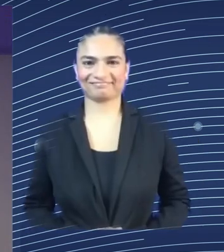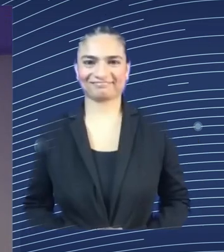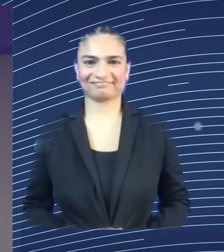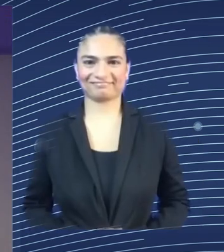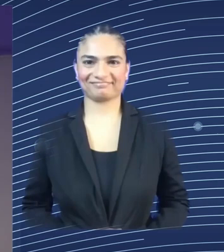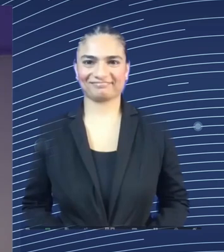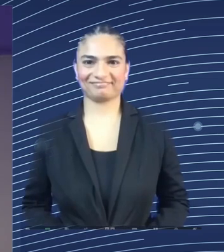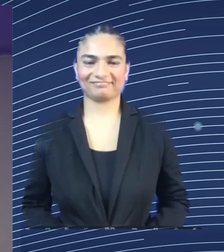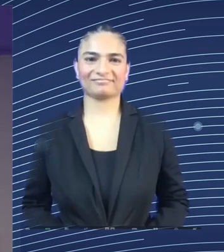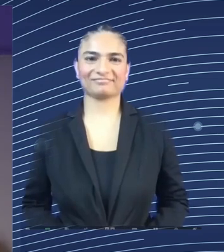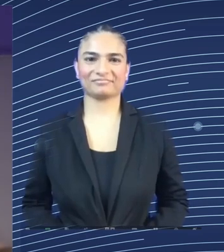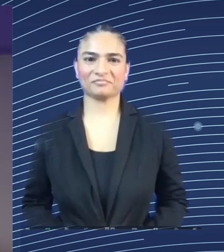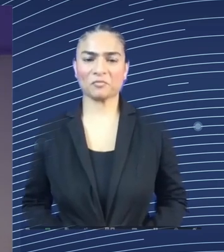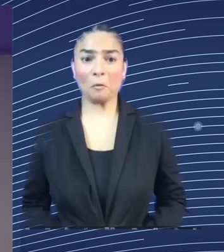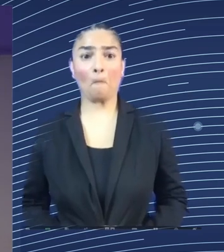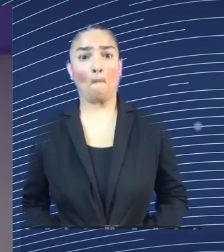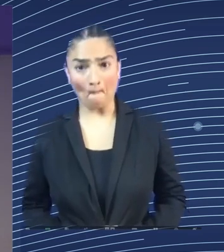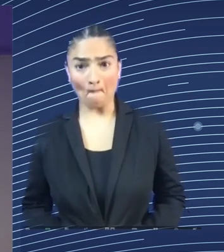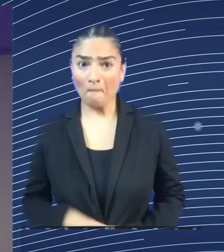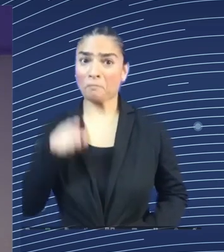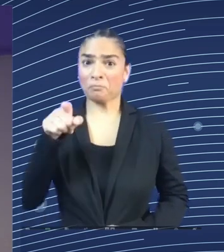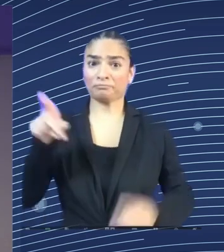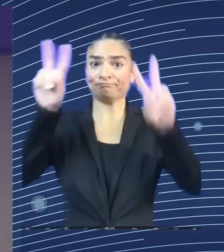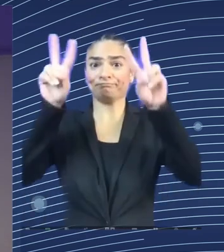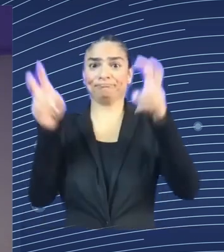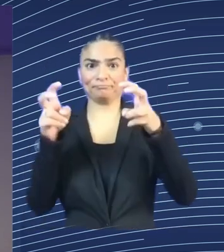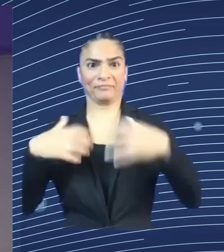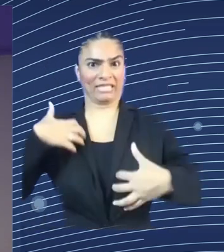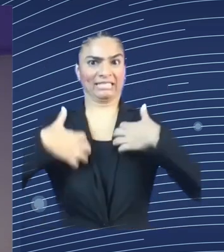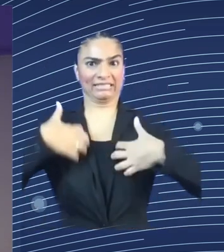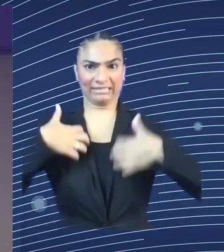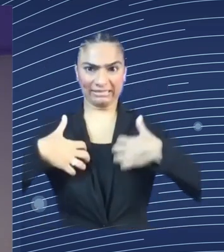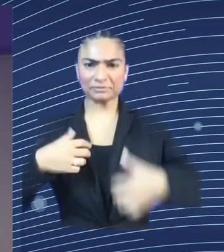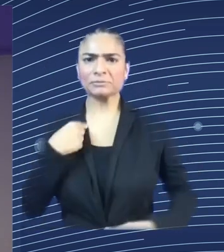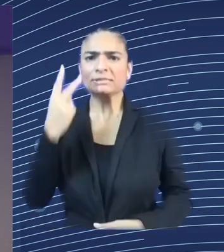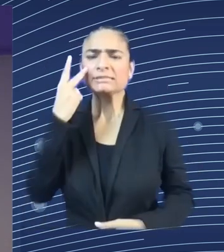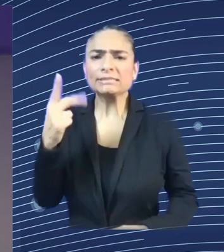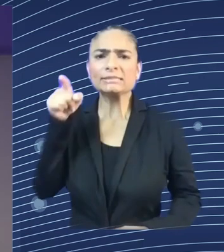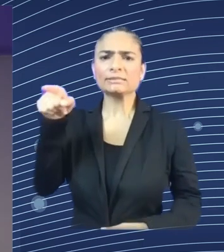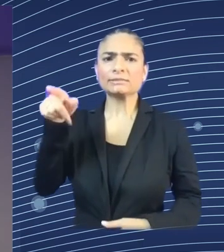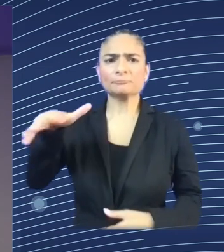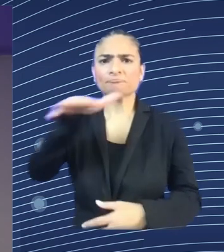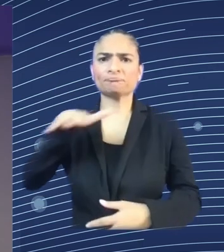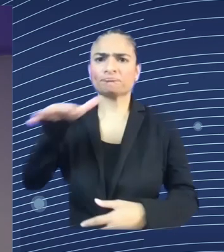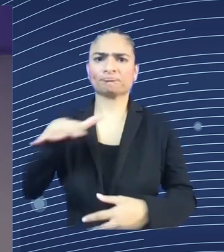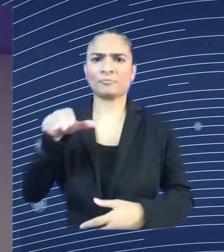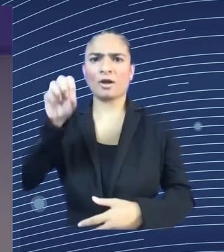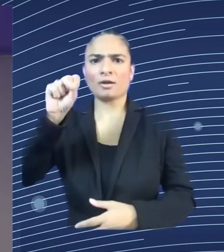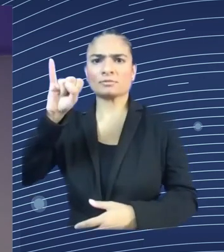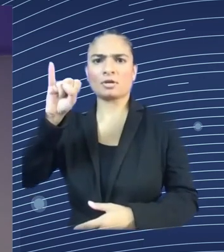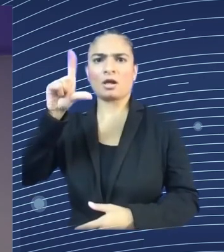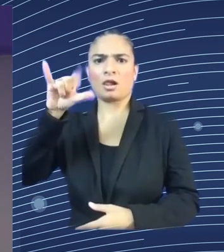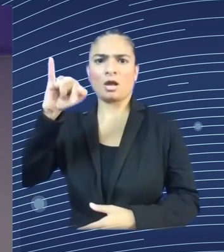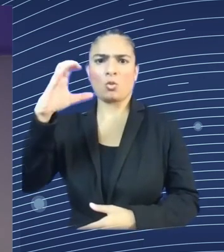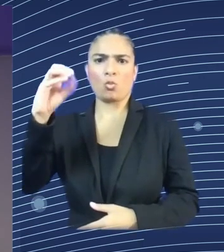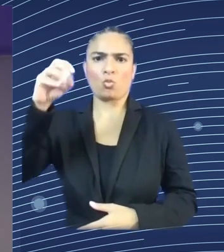this. They have a think tank on this. I'm really not an expert on this, but I do think that